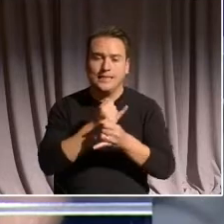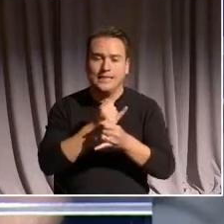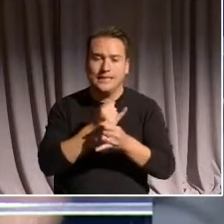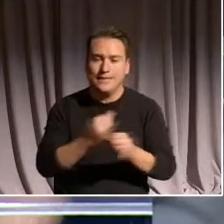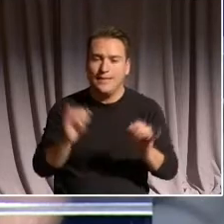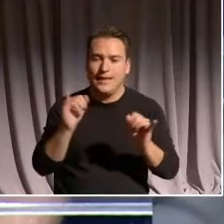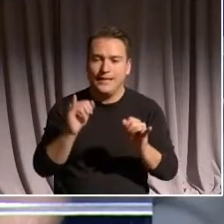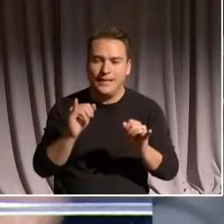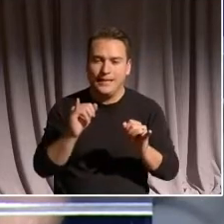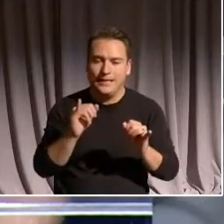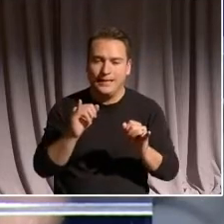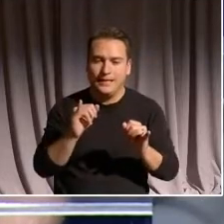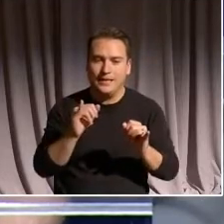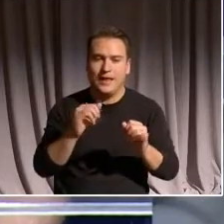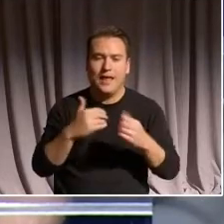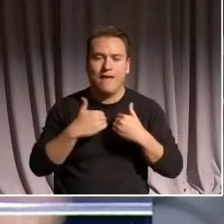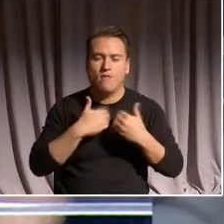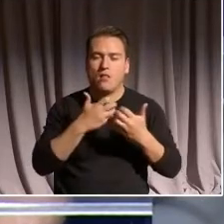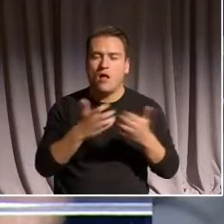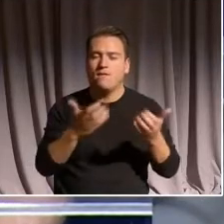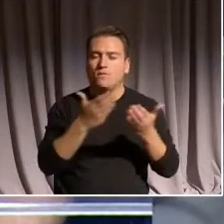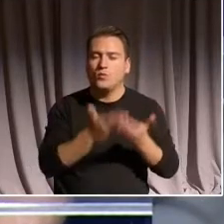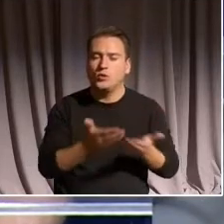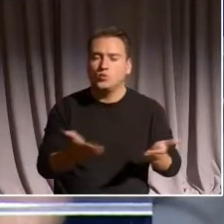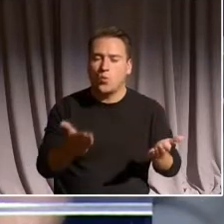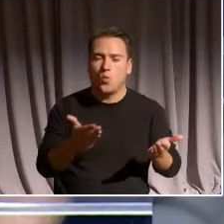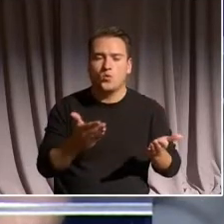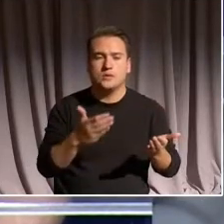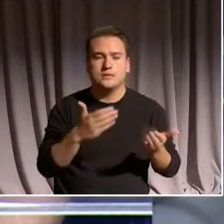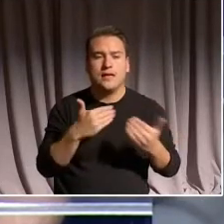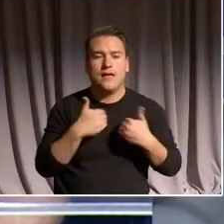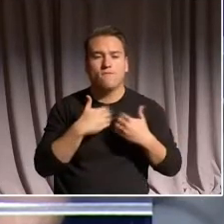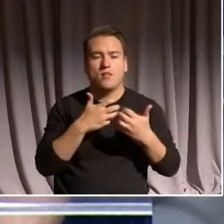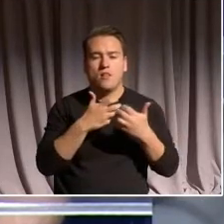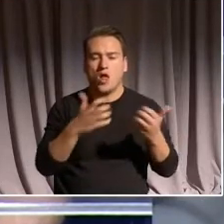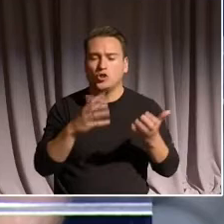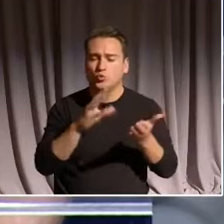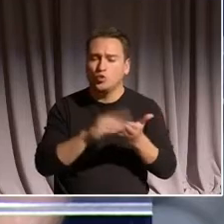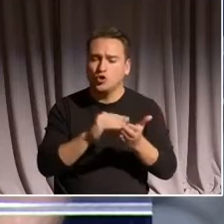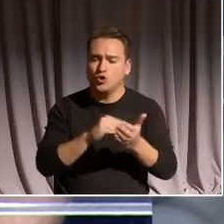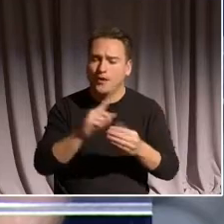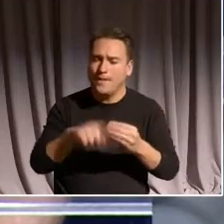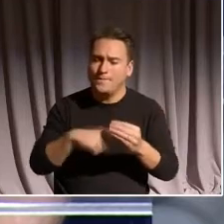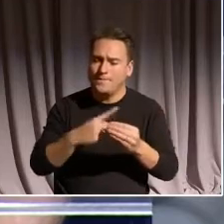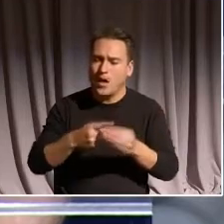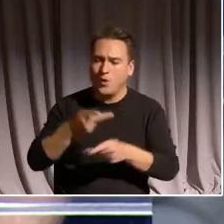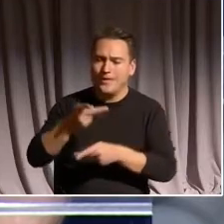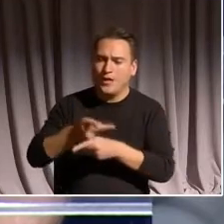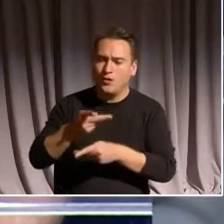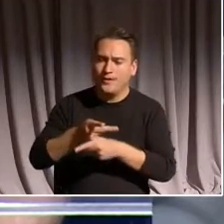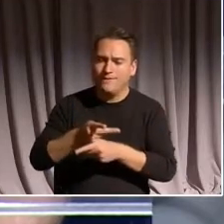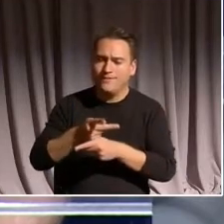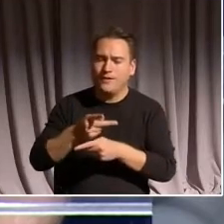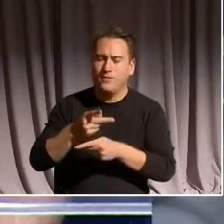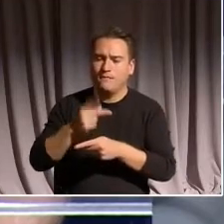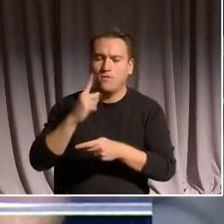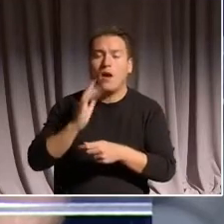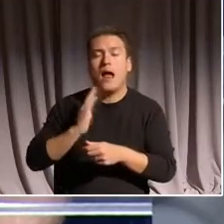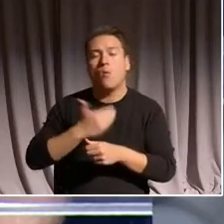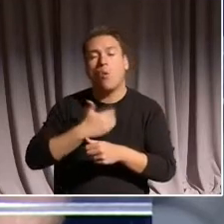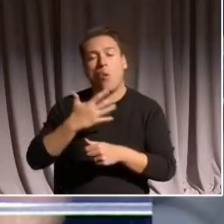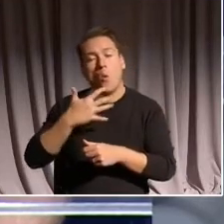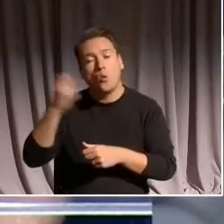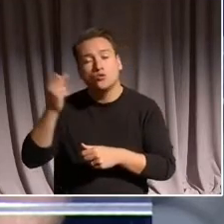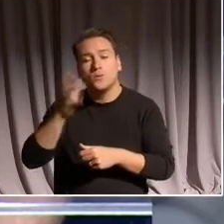mobile, and we have the resources for this. We have a lot to learn about caregiving of our our parents and